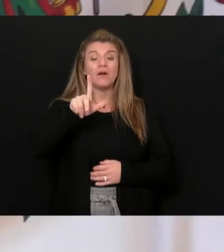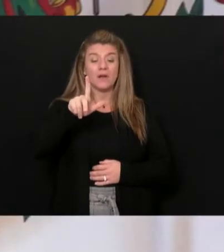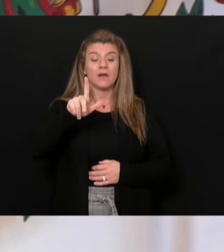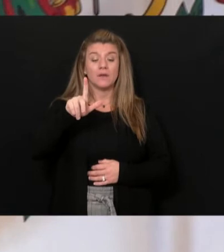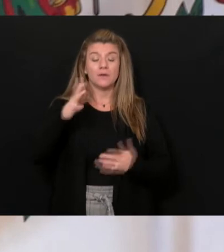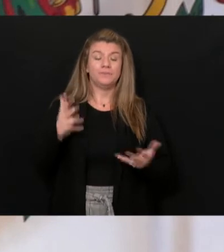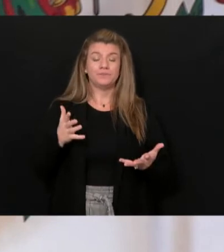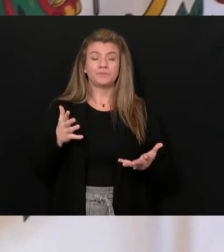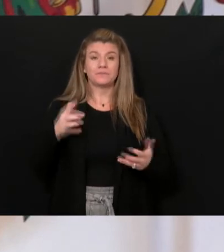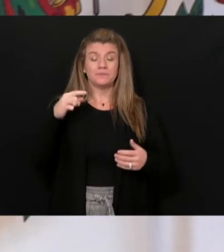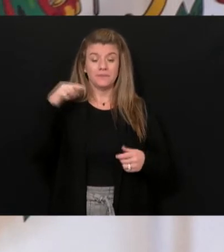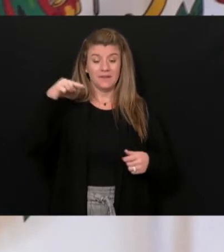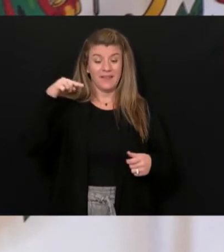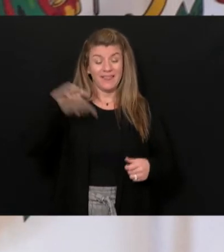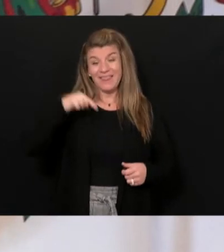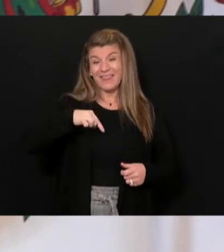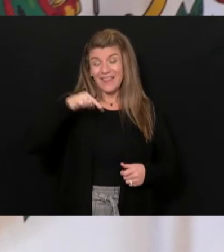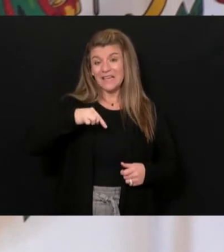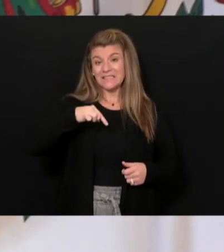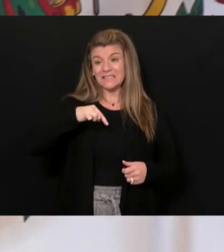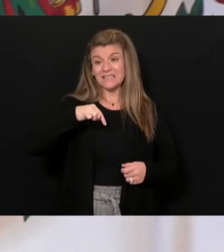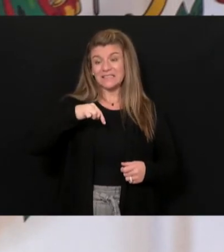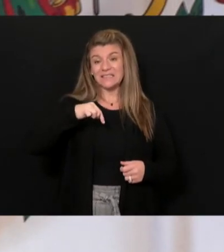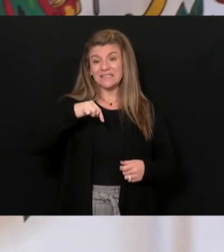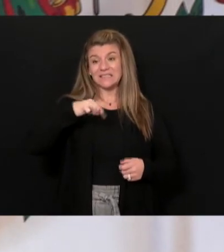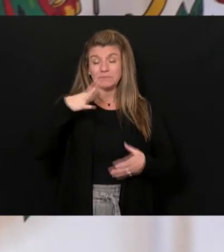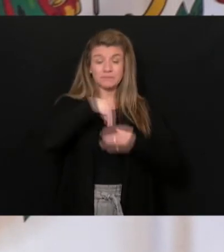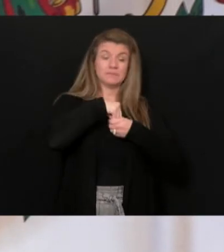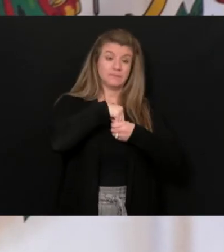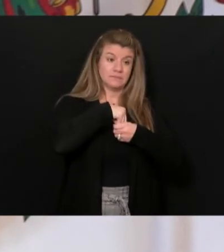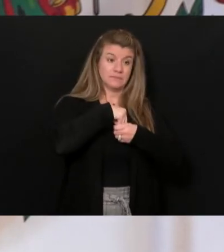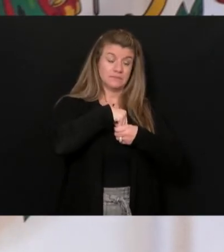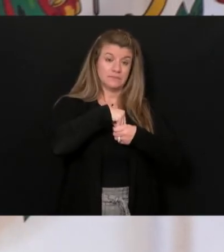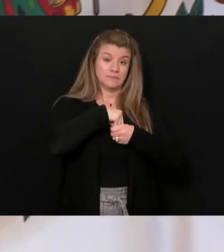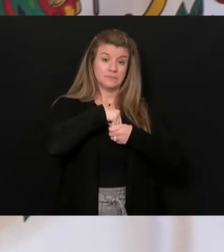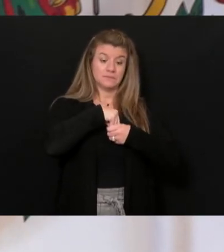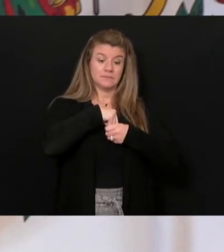mean, this part of this came from